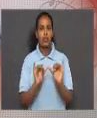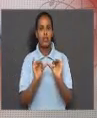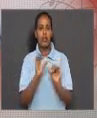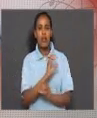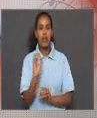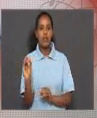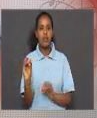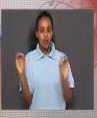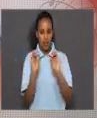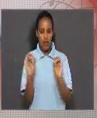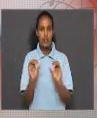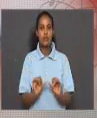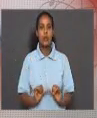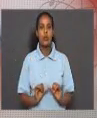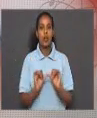spontaneous and